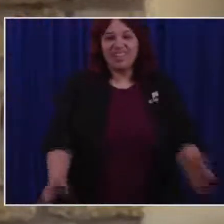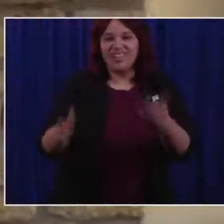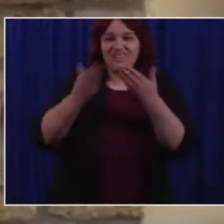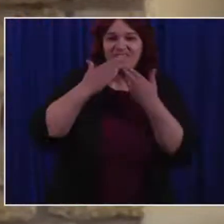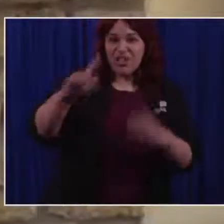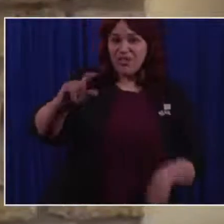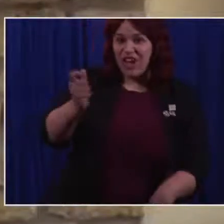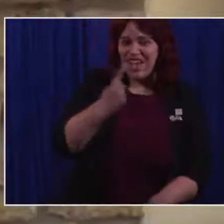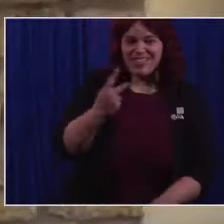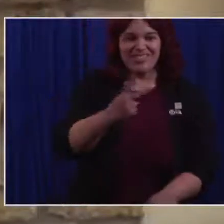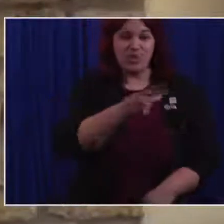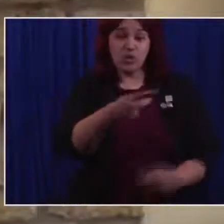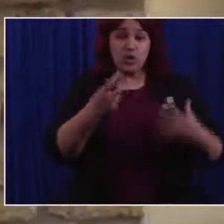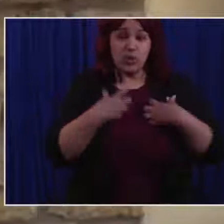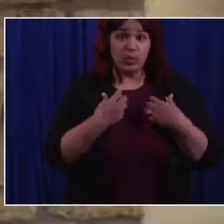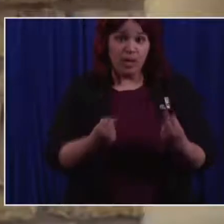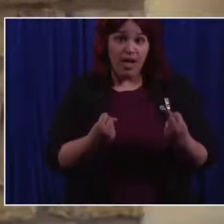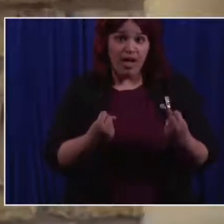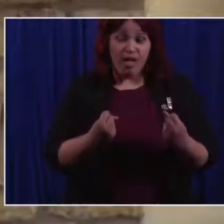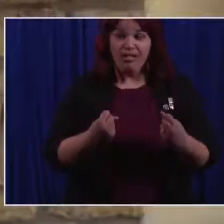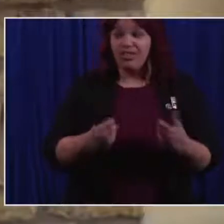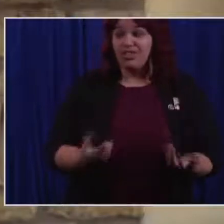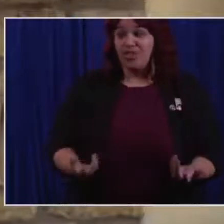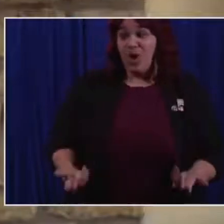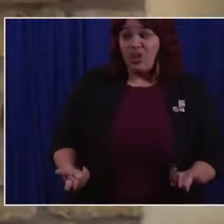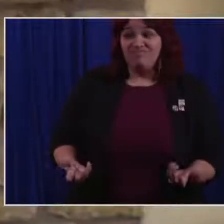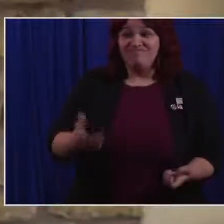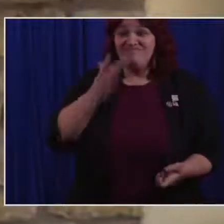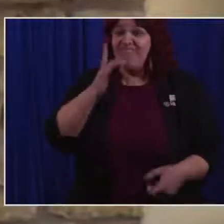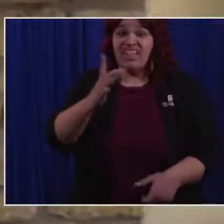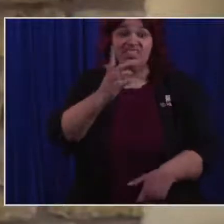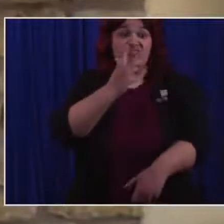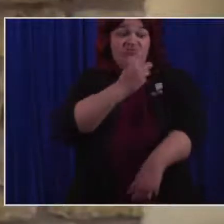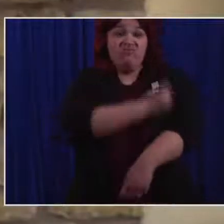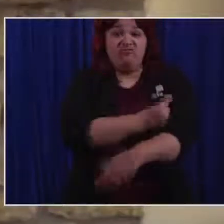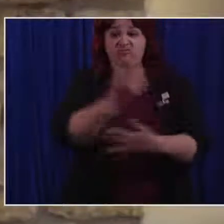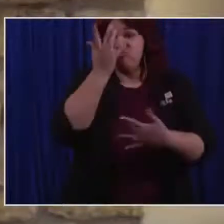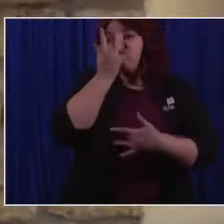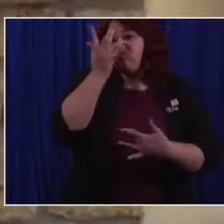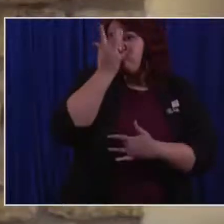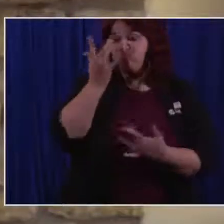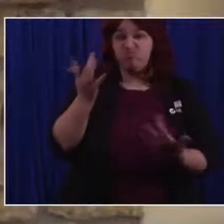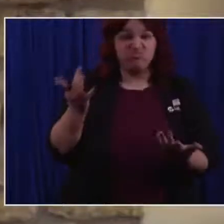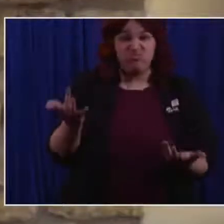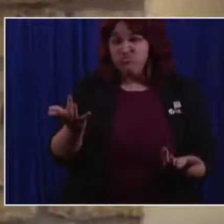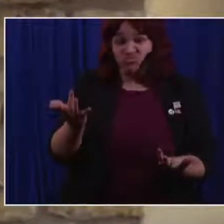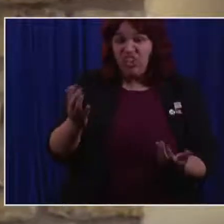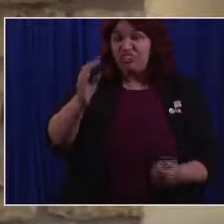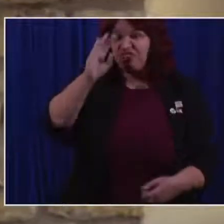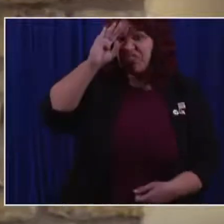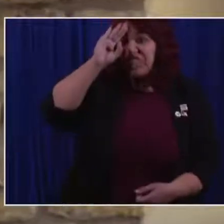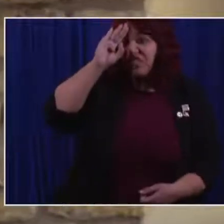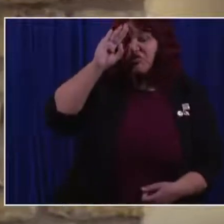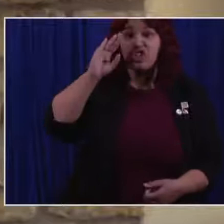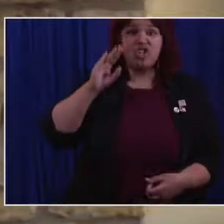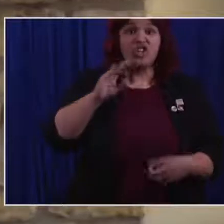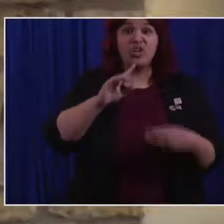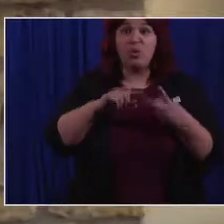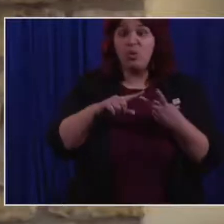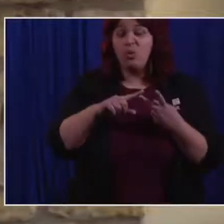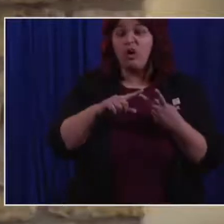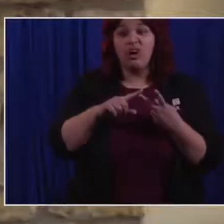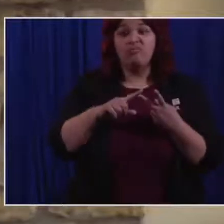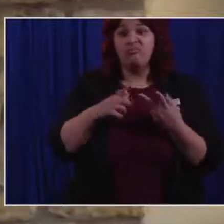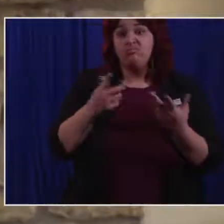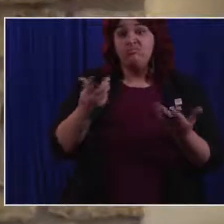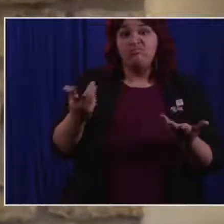of both of them were non-events, so we didn't really have any fever or any result. I think the